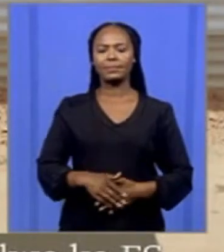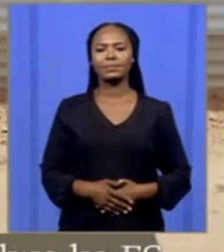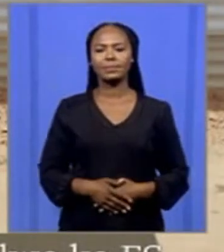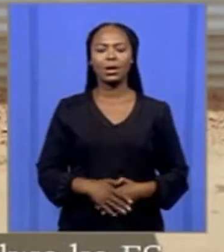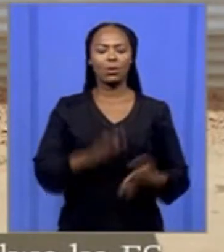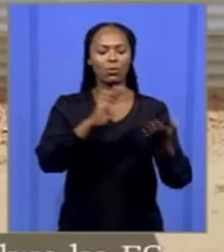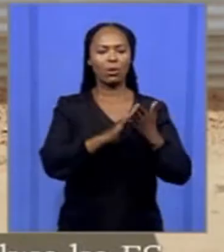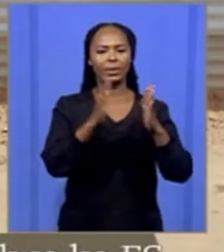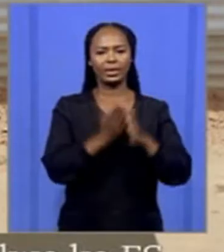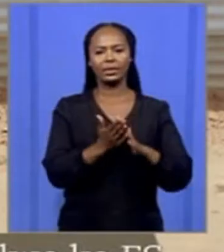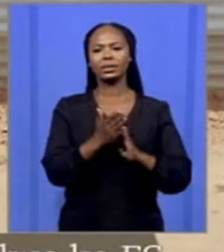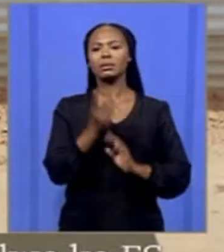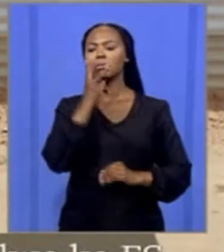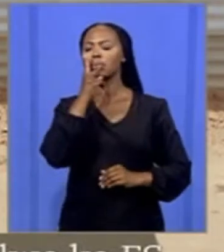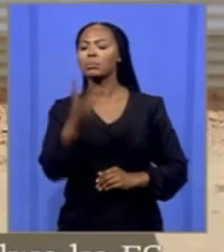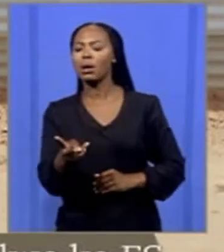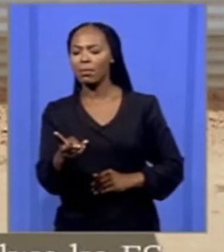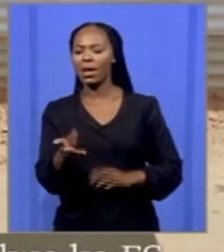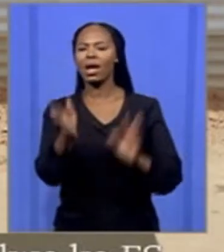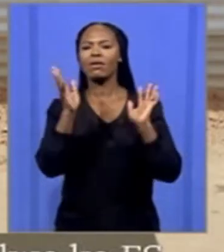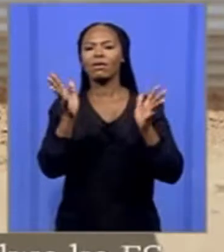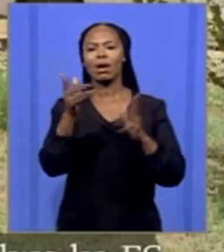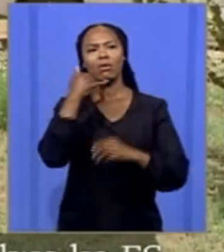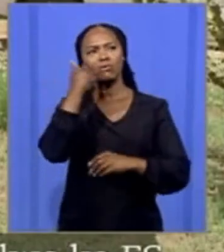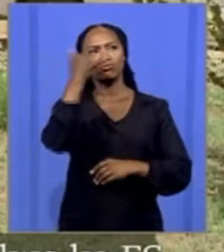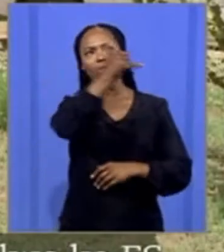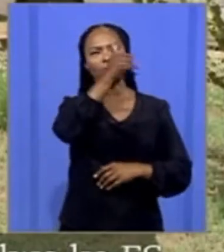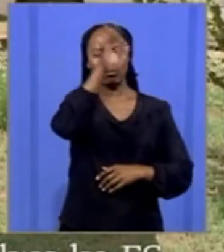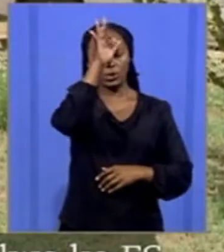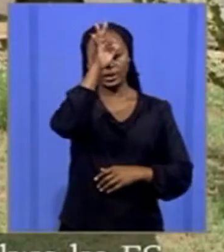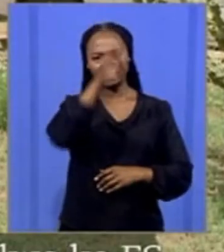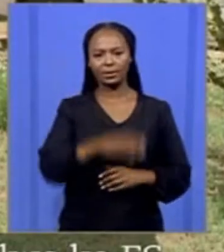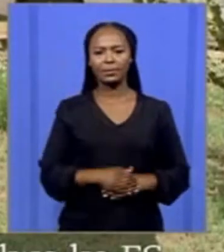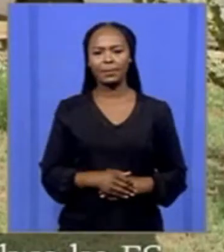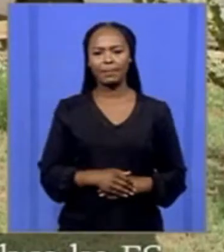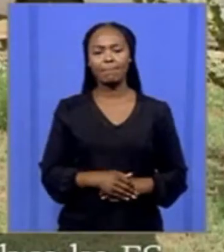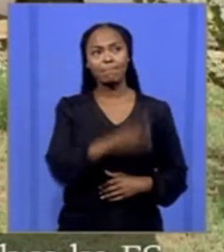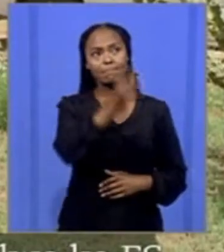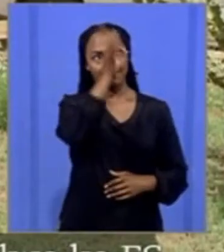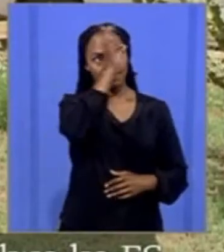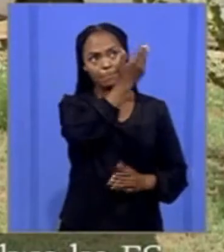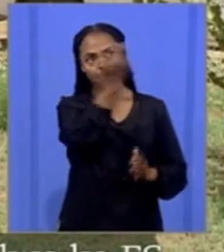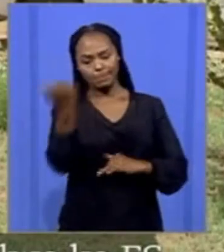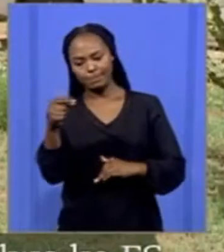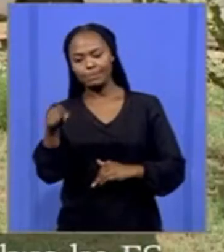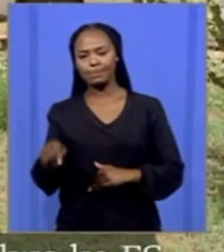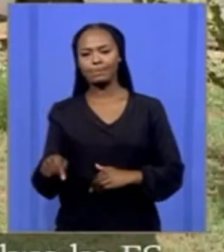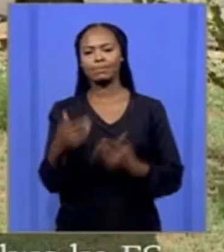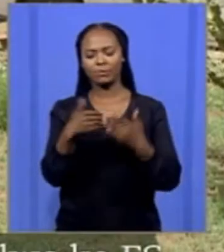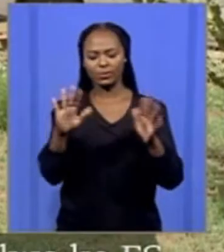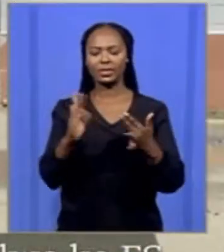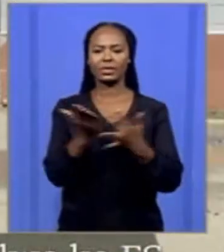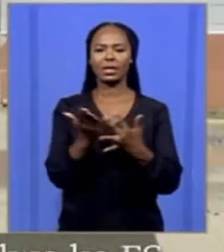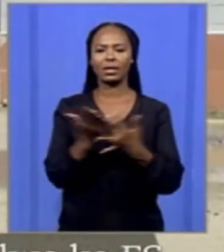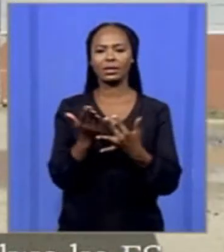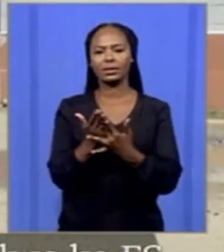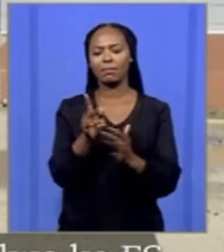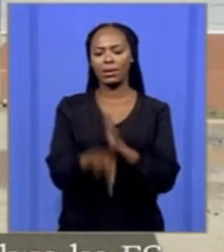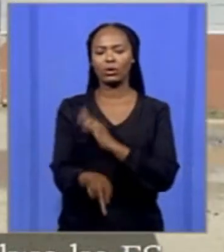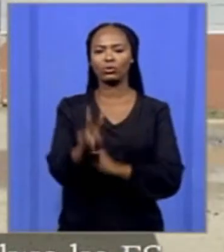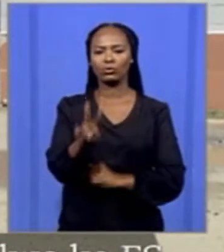Baagišane ke bona bao ba wetšego ditopo gomme ba bitša maphodisa. Maphodisa a botše melato e mebedi ya polao gomme dinyakišišo di gare di tšwela